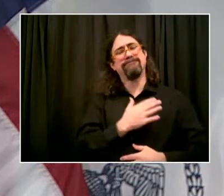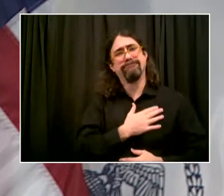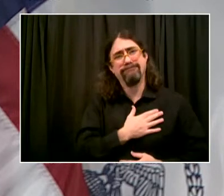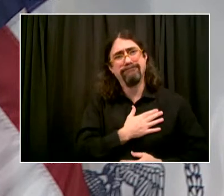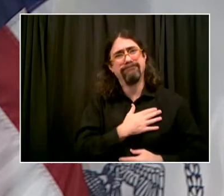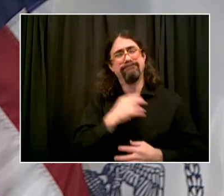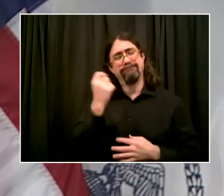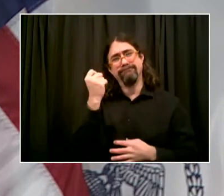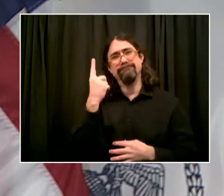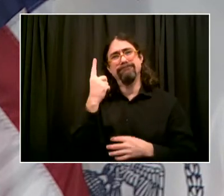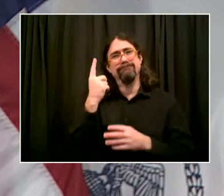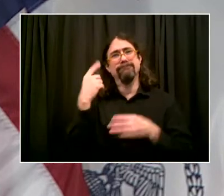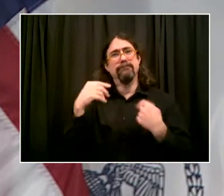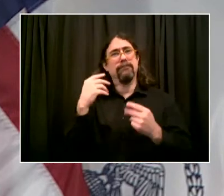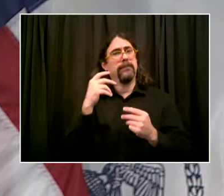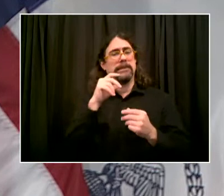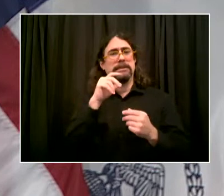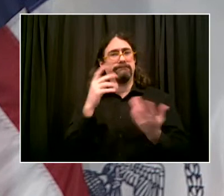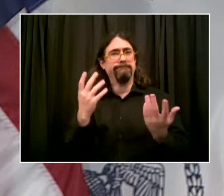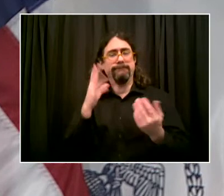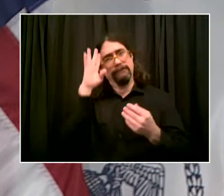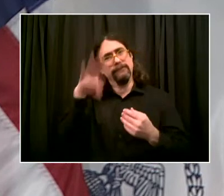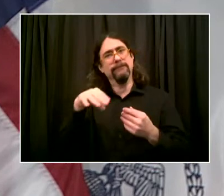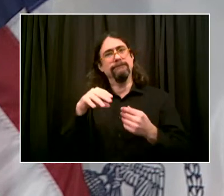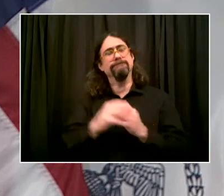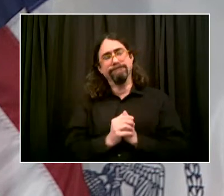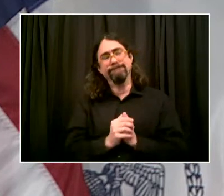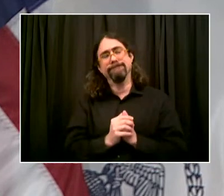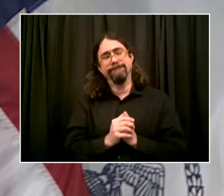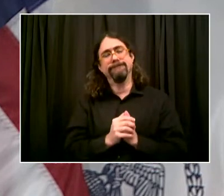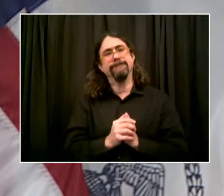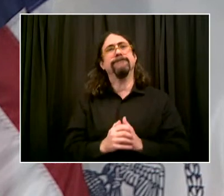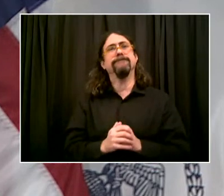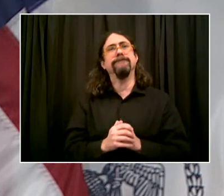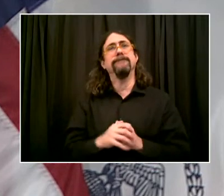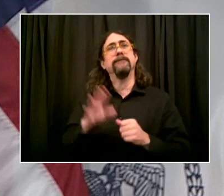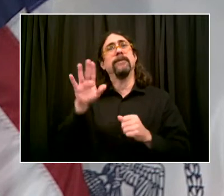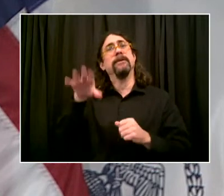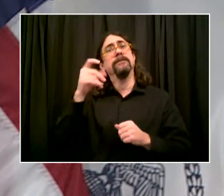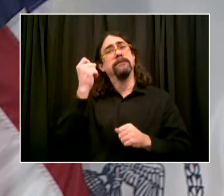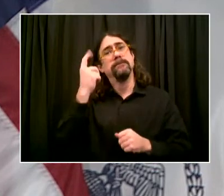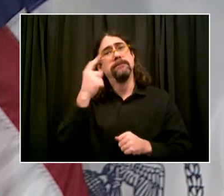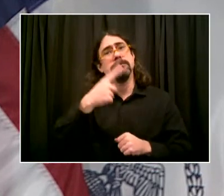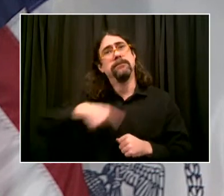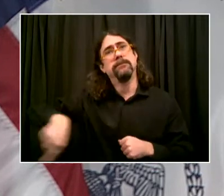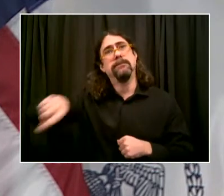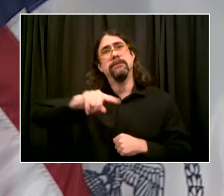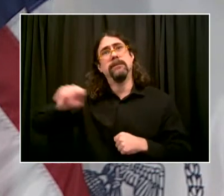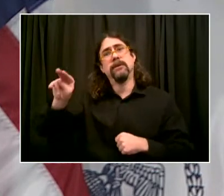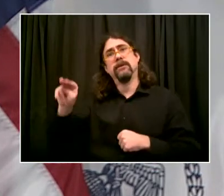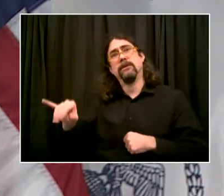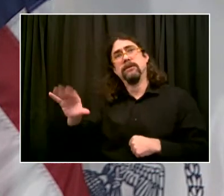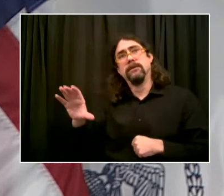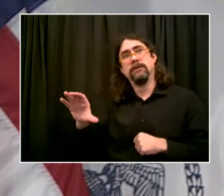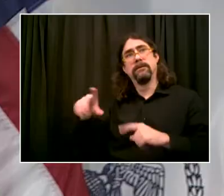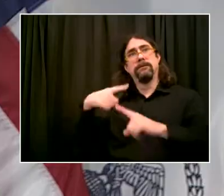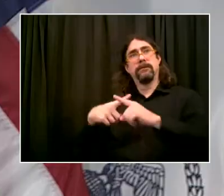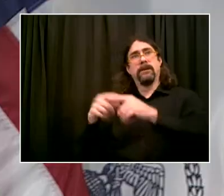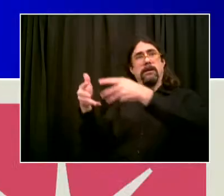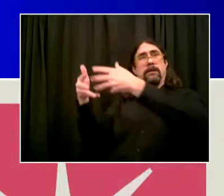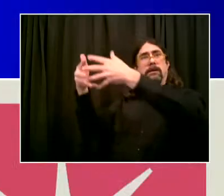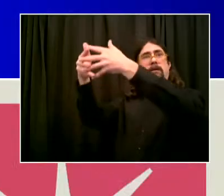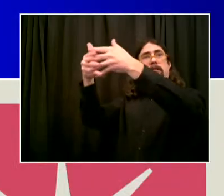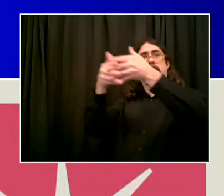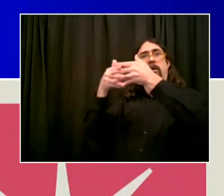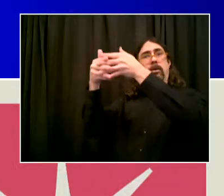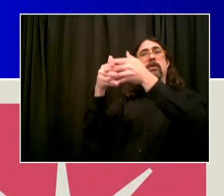as a society, we have a problem as a country, we have a problem as a city that we have to come to grips with. Because the very folks who are in greatest danger